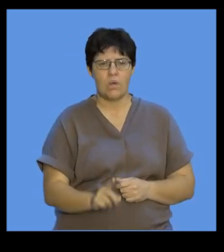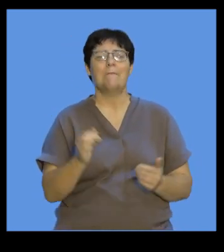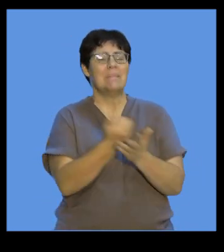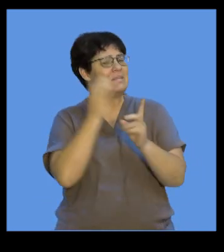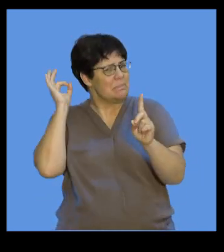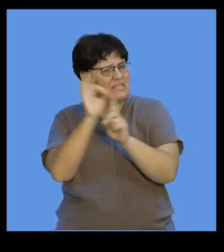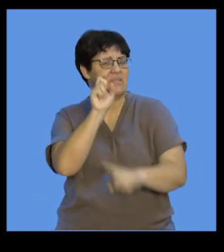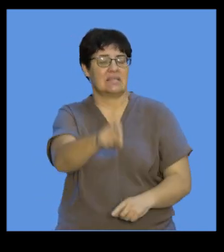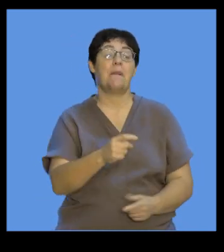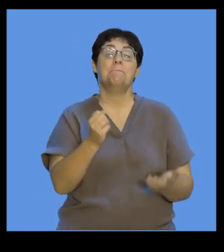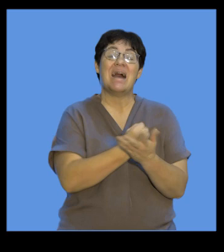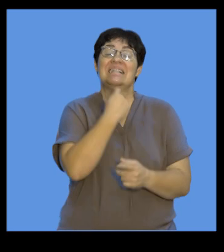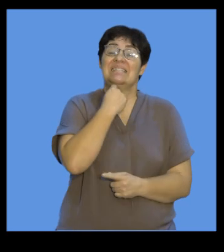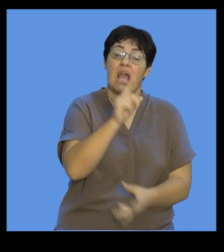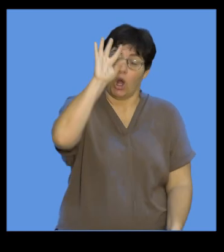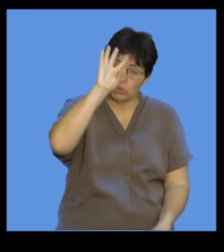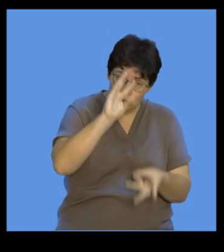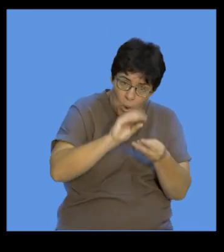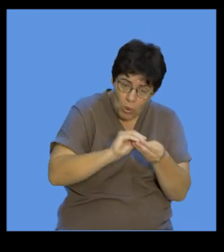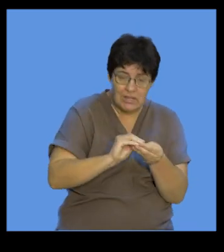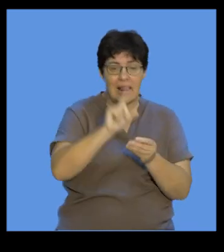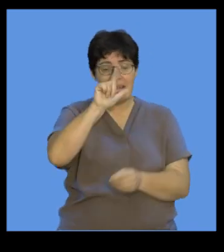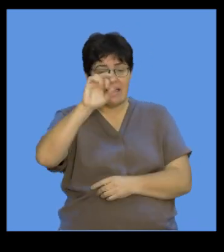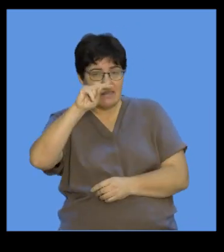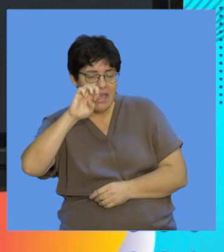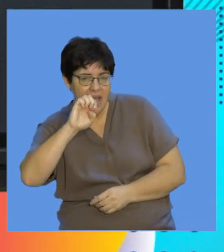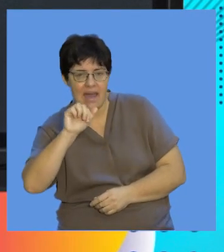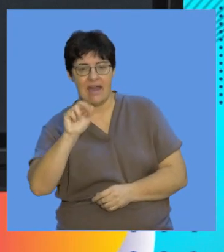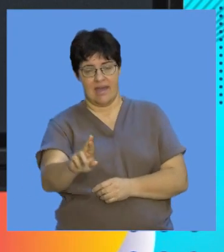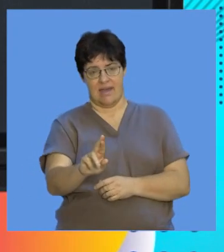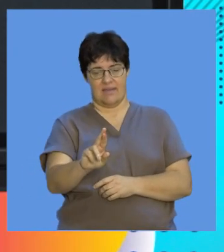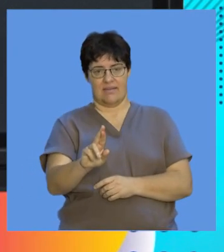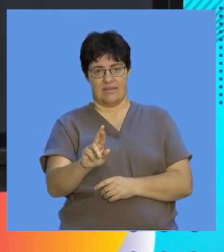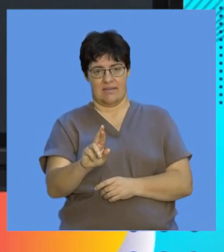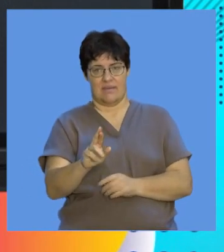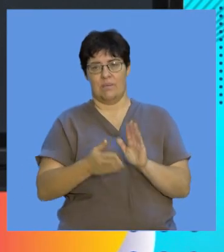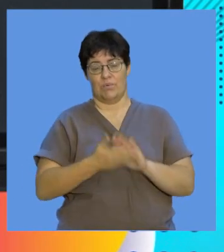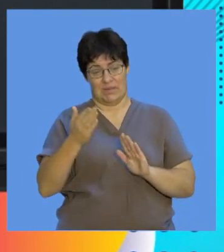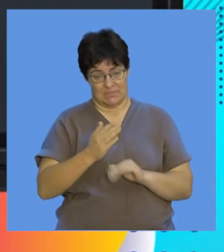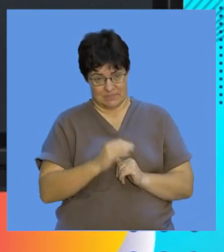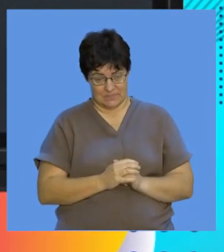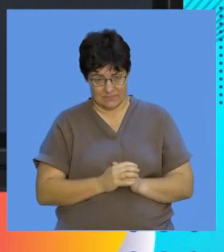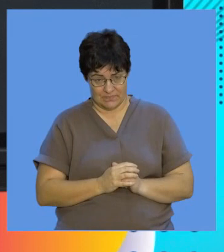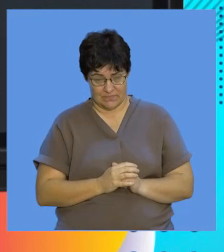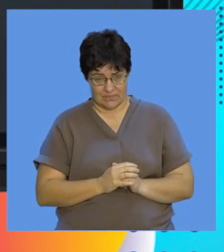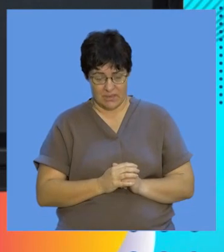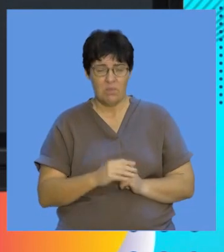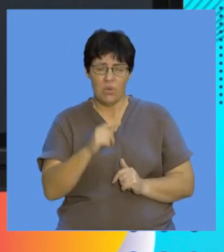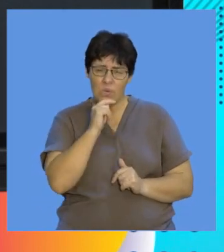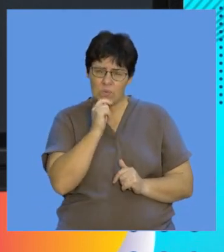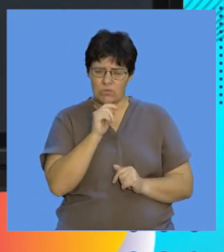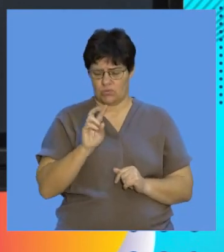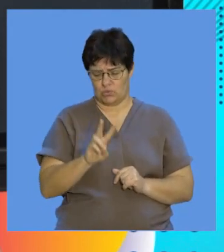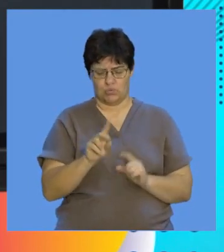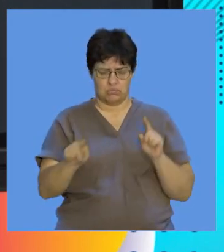specific about what in the momentum. So it's the total. Now, we generally only use two objects,